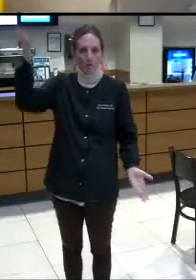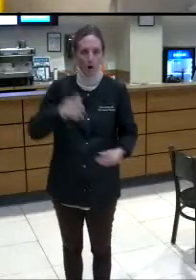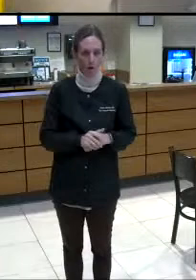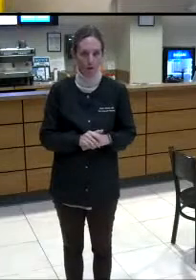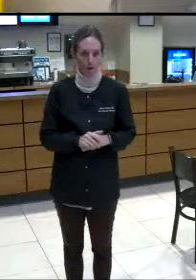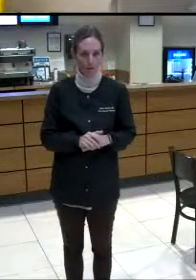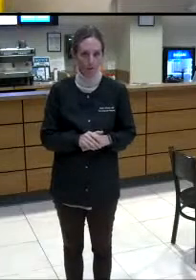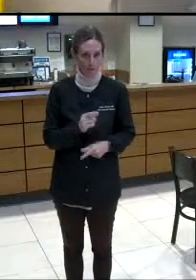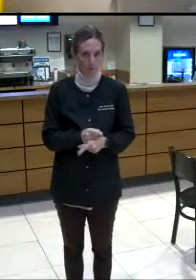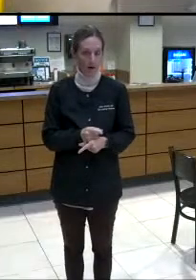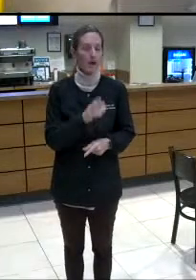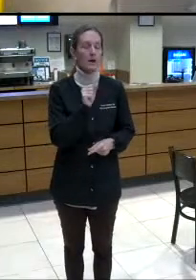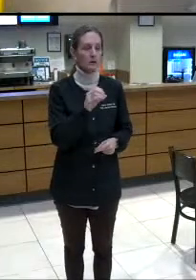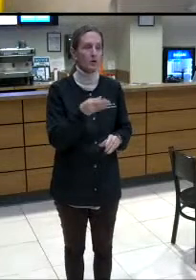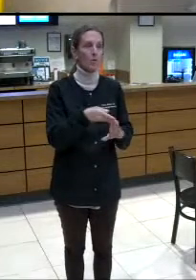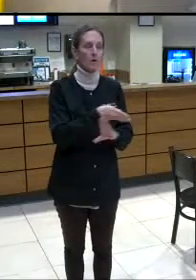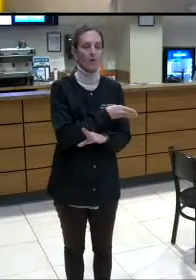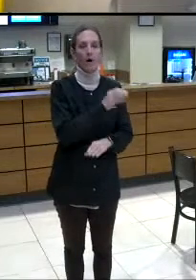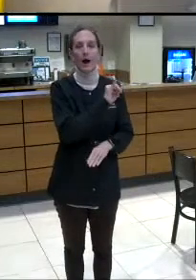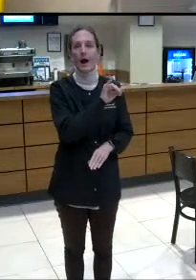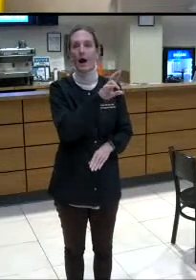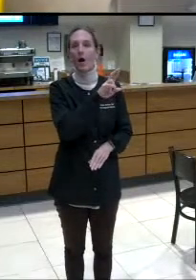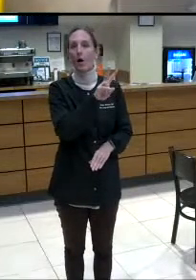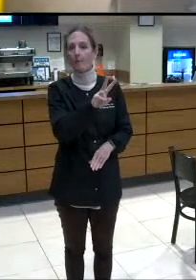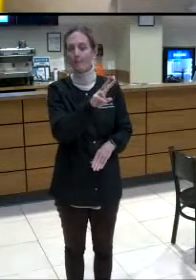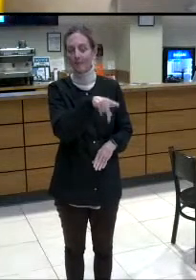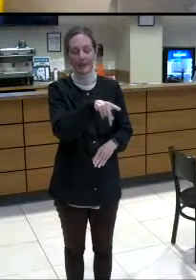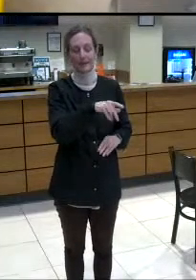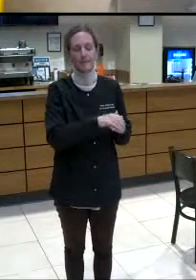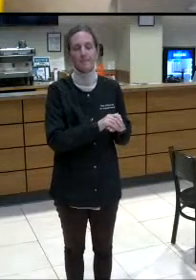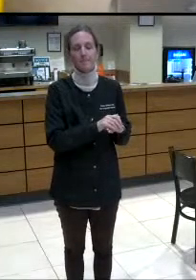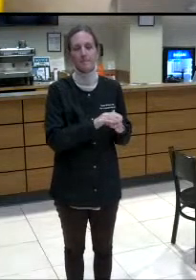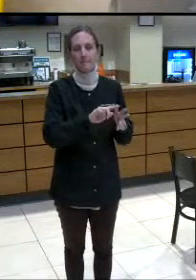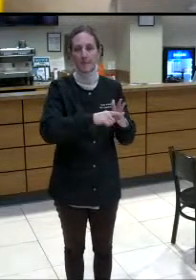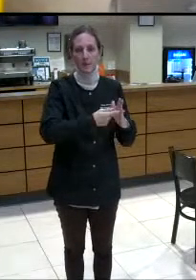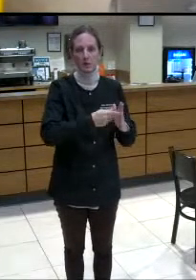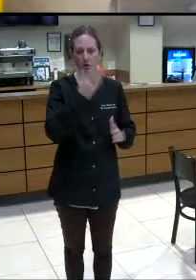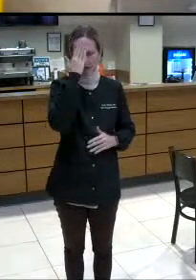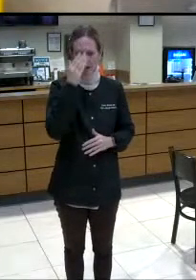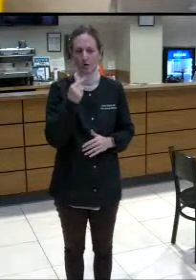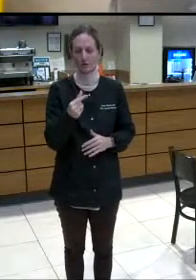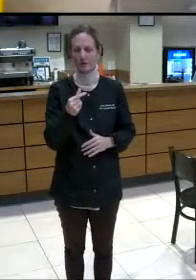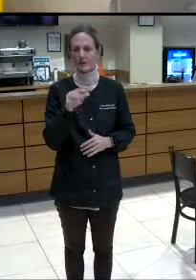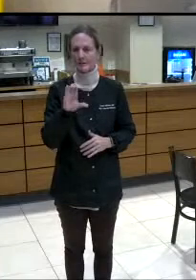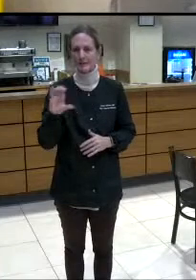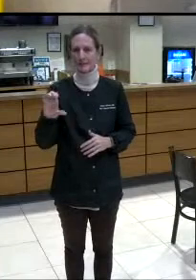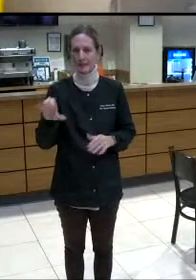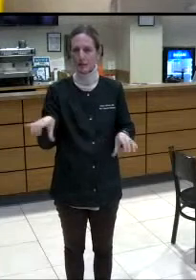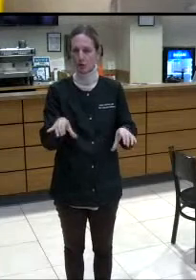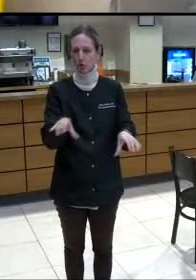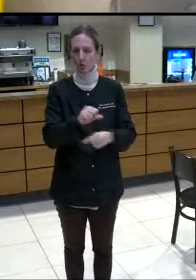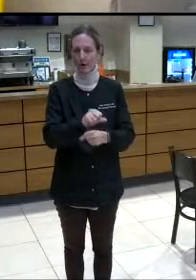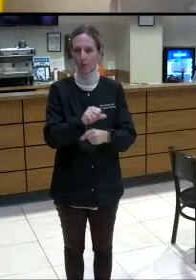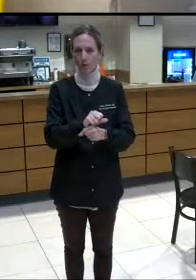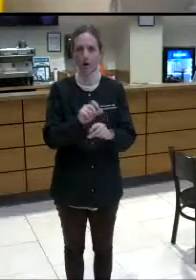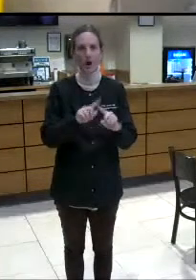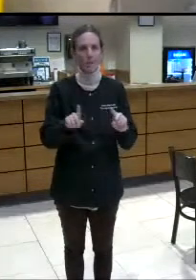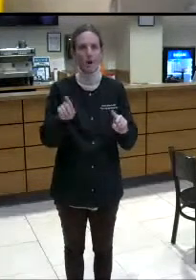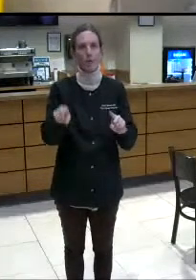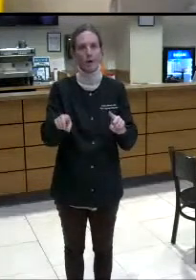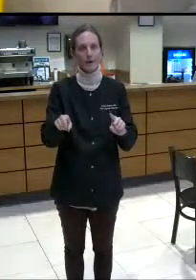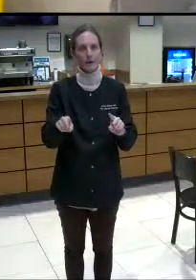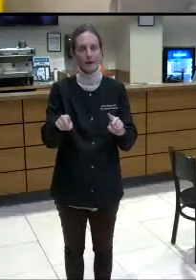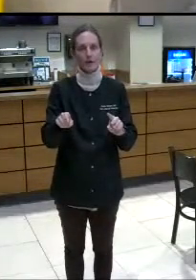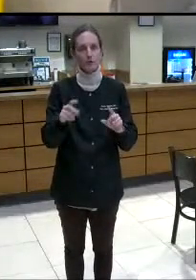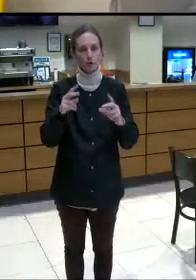out before IRP has even come in. I know that GCC is doing some of the work, but it is to help us reflect on ourselves and